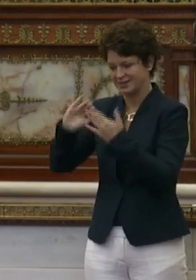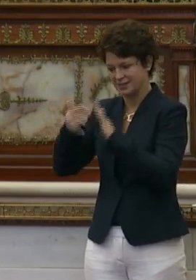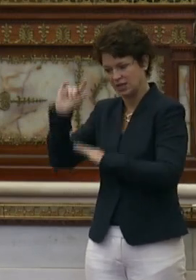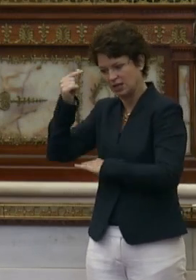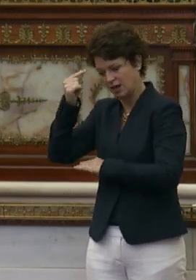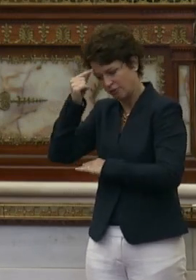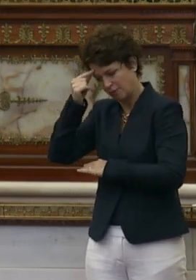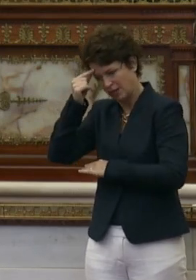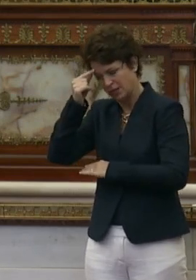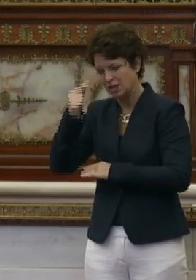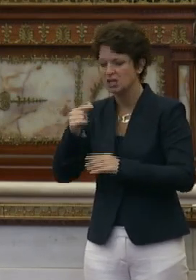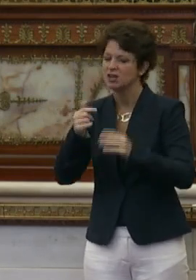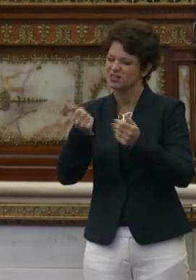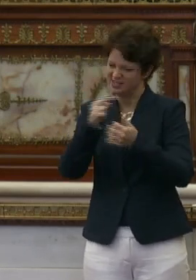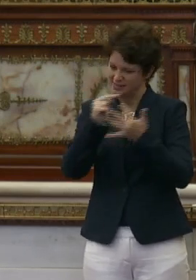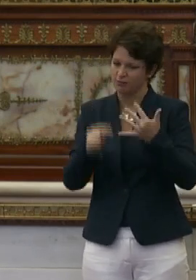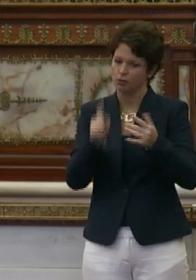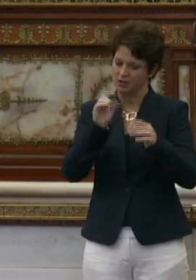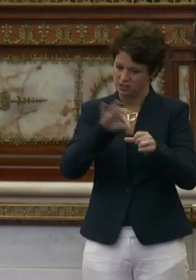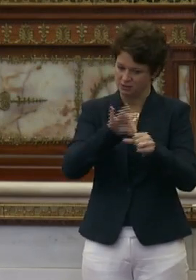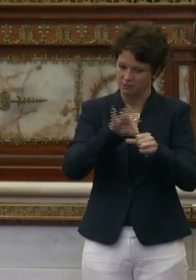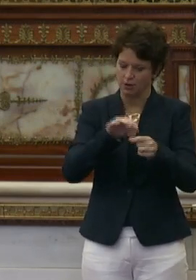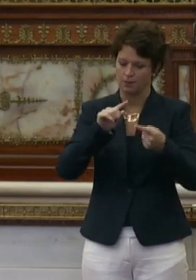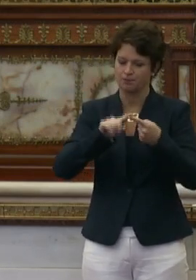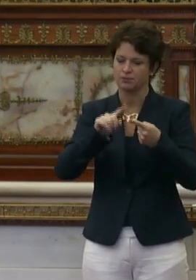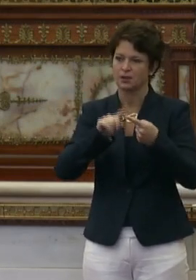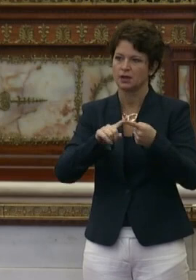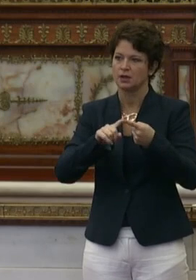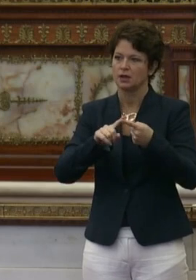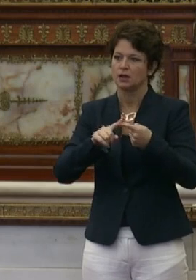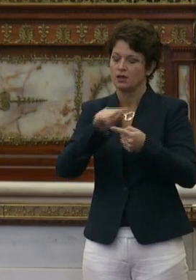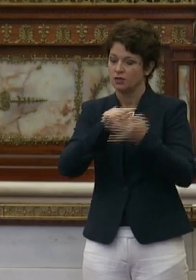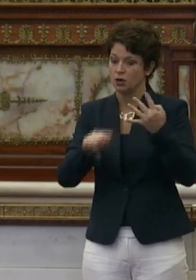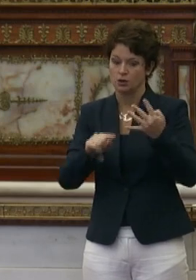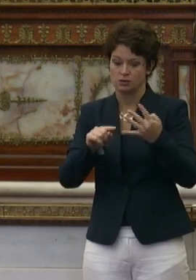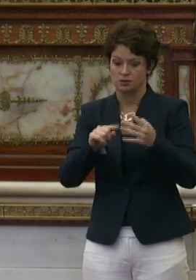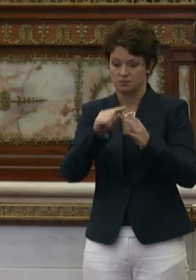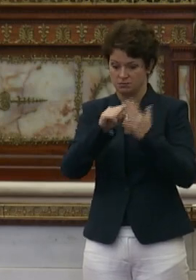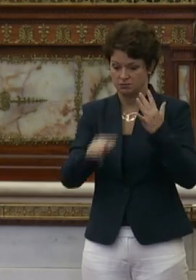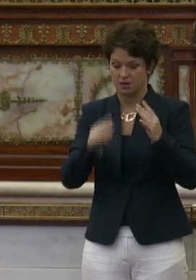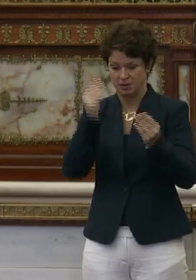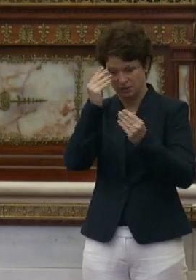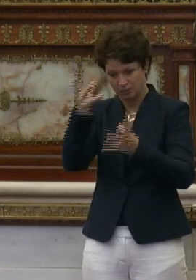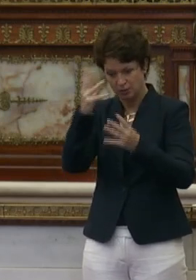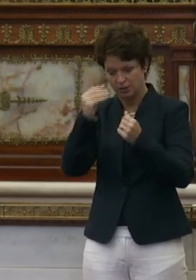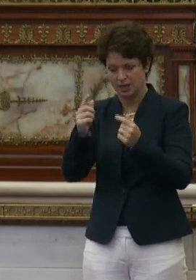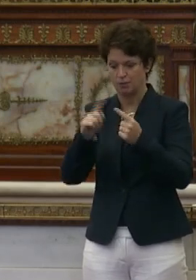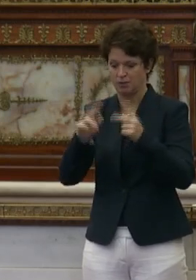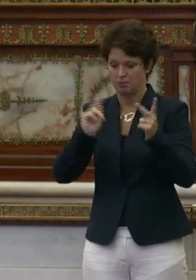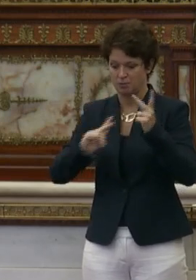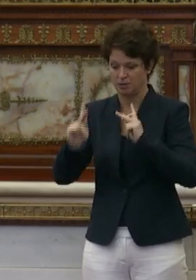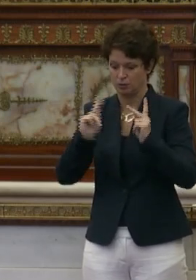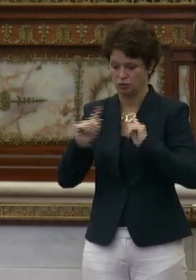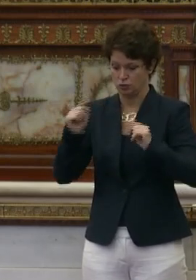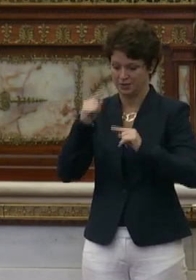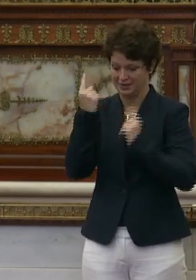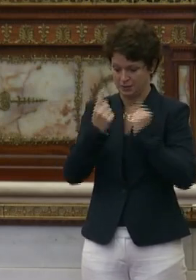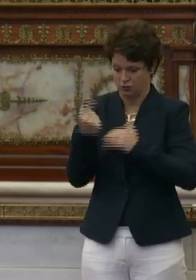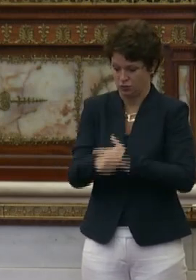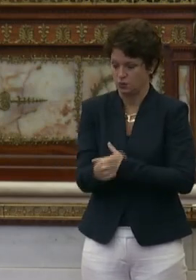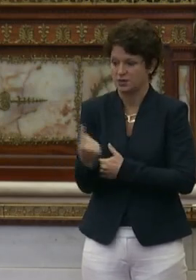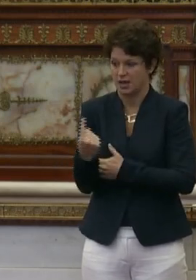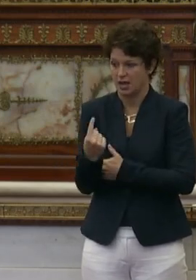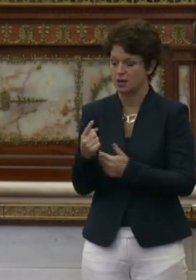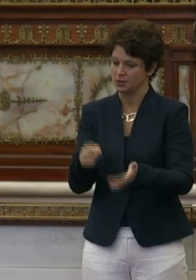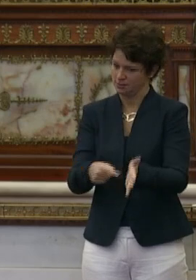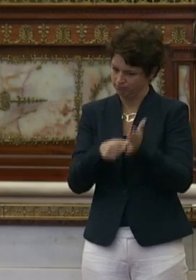that meet these criteria. The prime sponsors of those matters have communicated with their desire to have them considered today. I